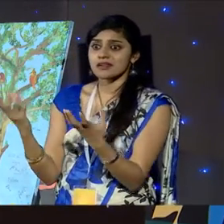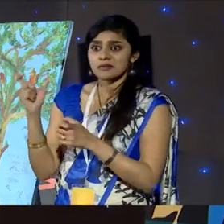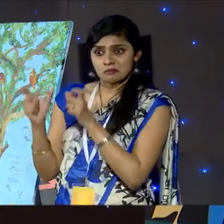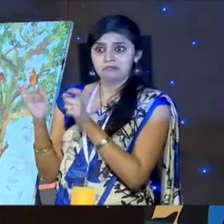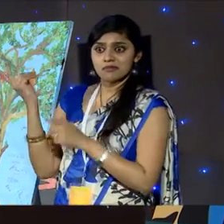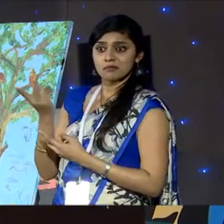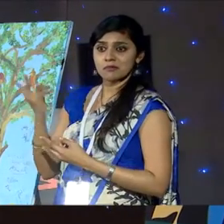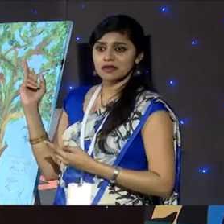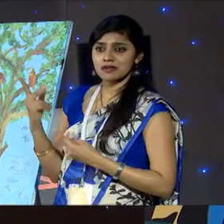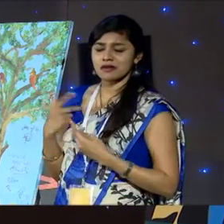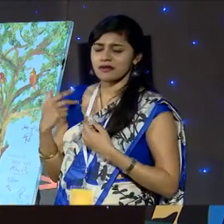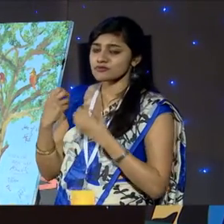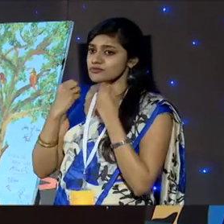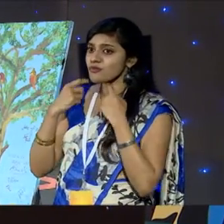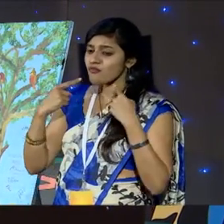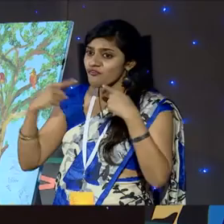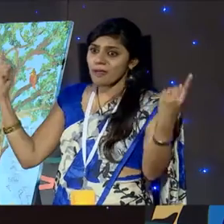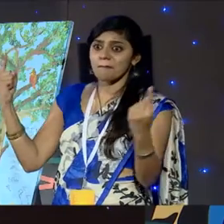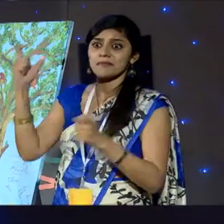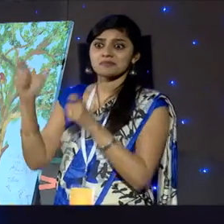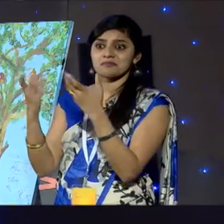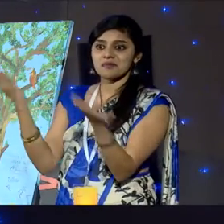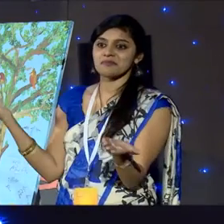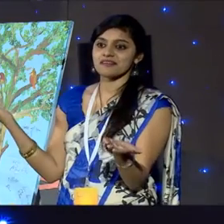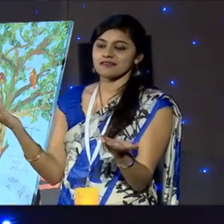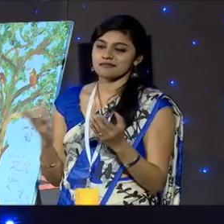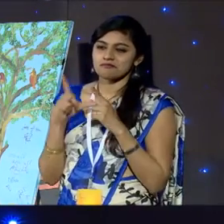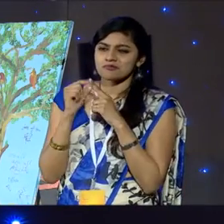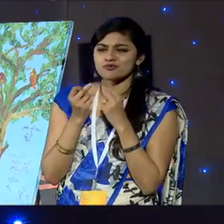Aren't we all enabled to stand on our own feet? You look